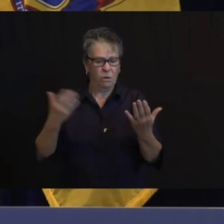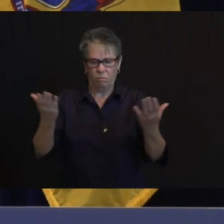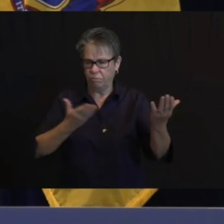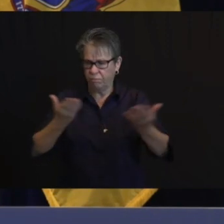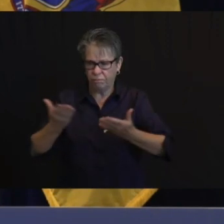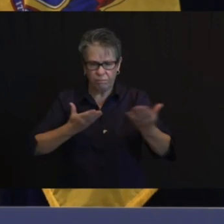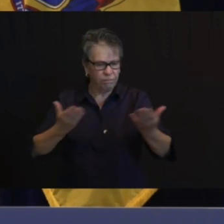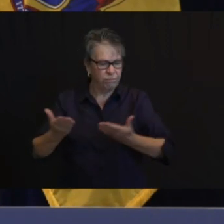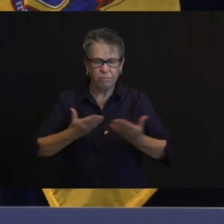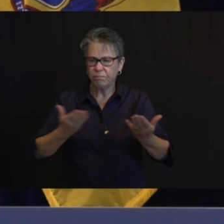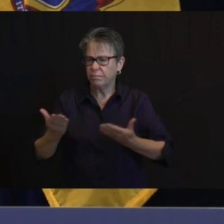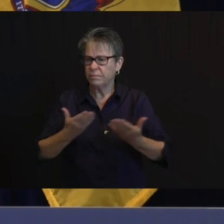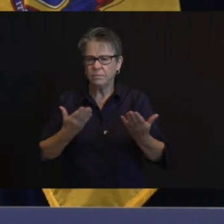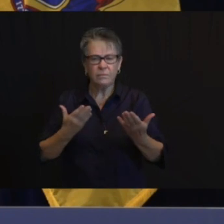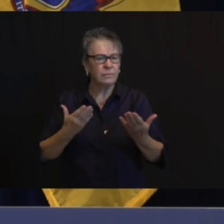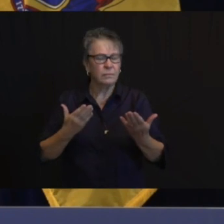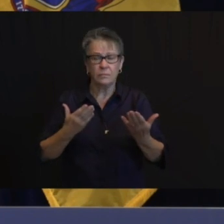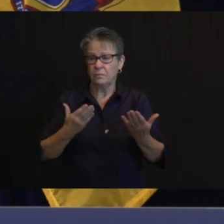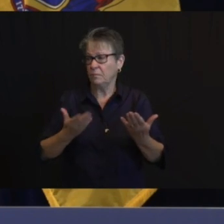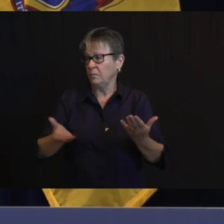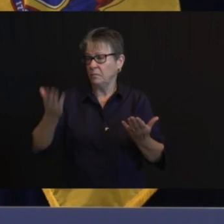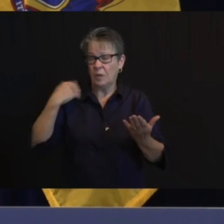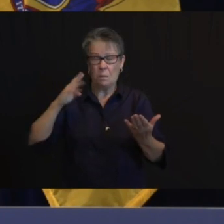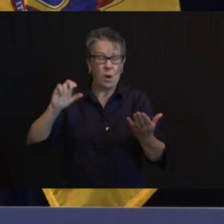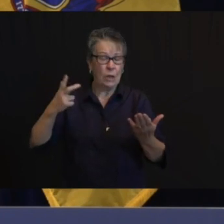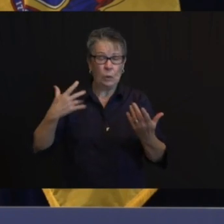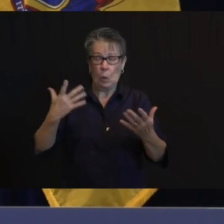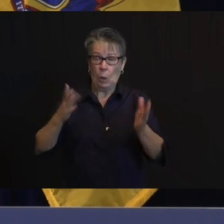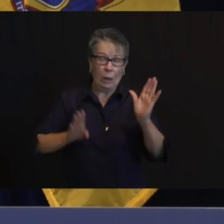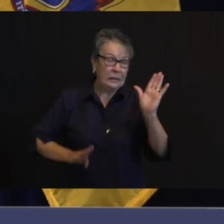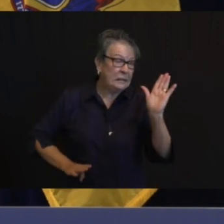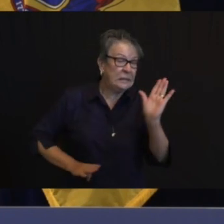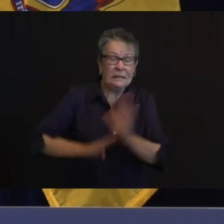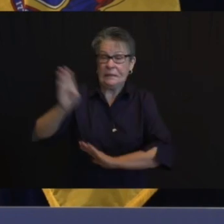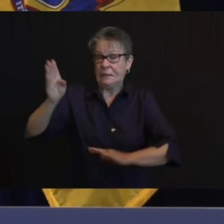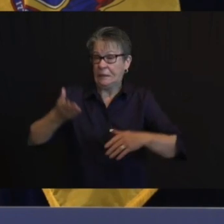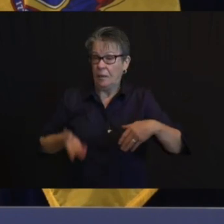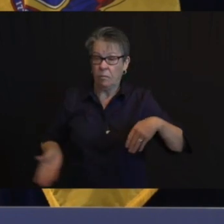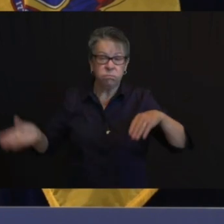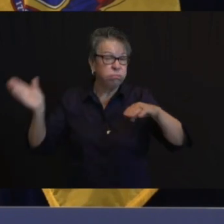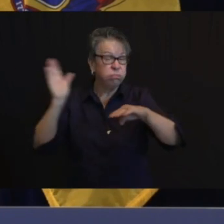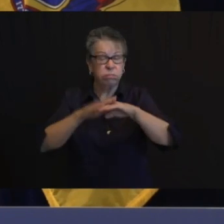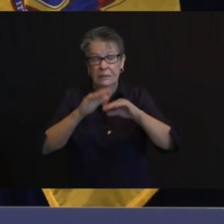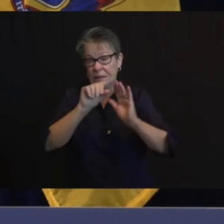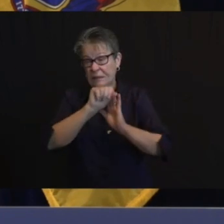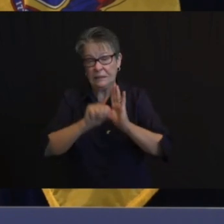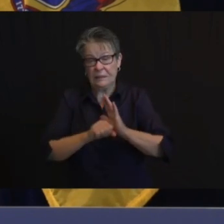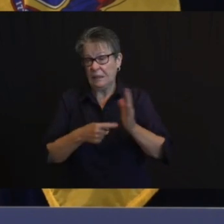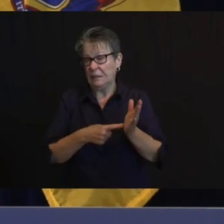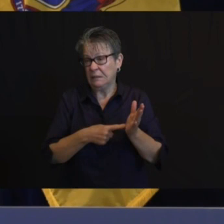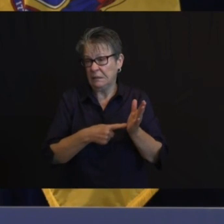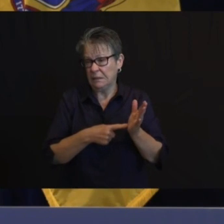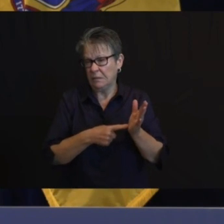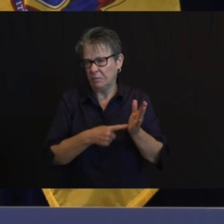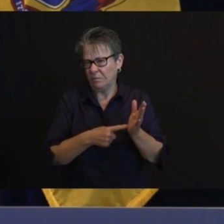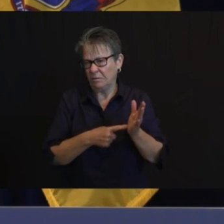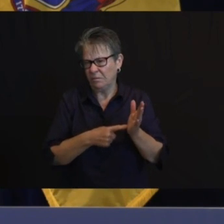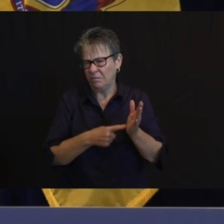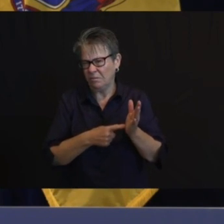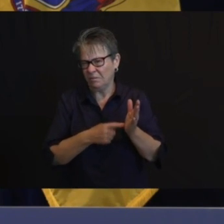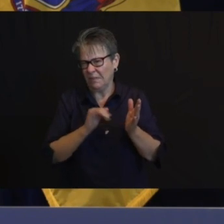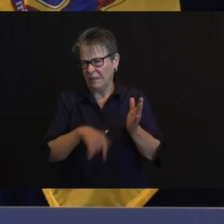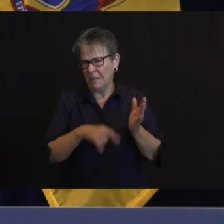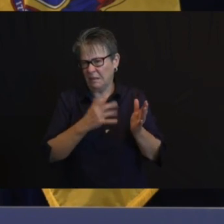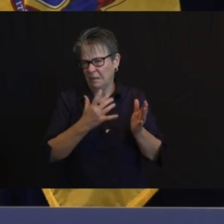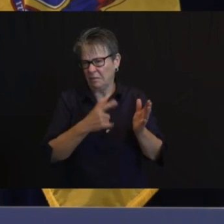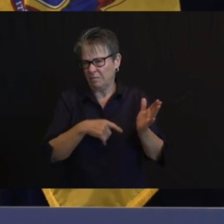where the levels were unsustainable around the state. And your question on restaurants, does it, based on the